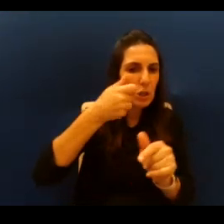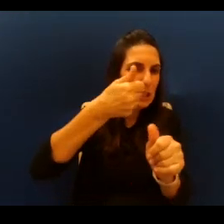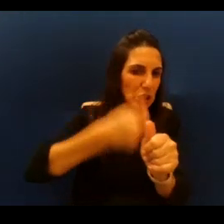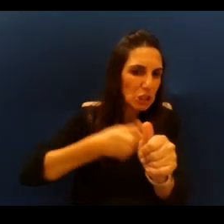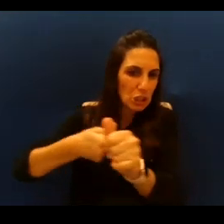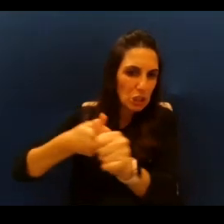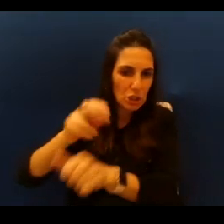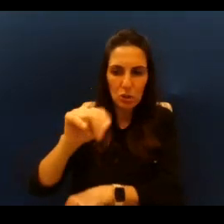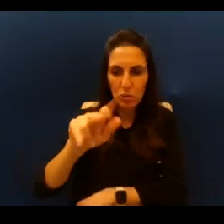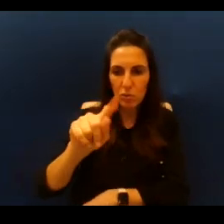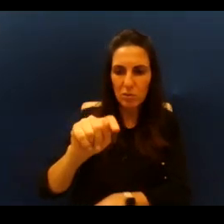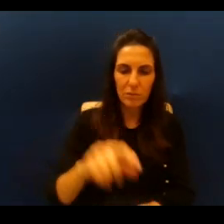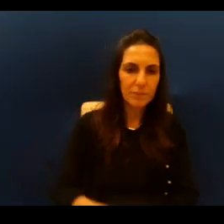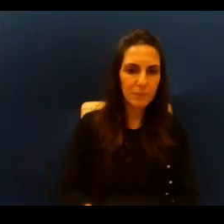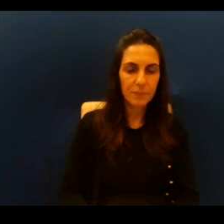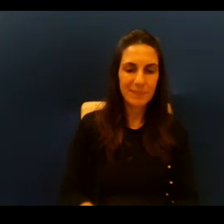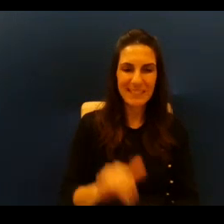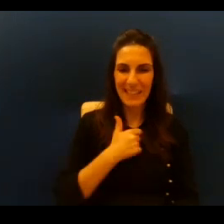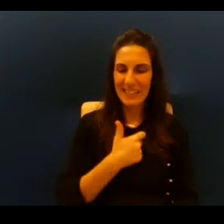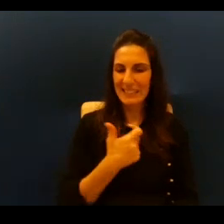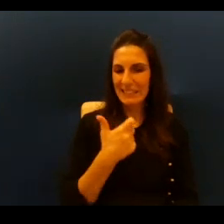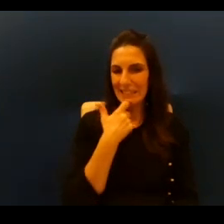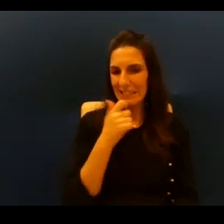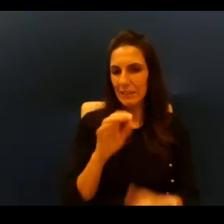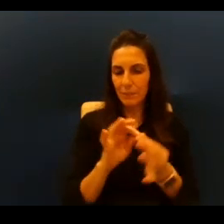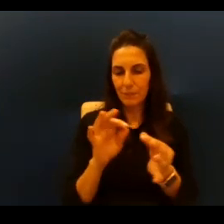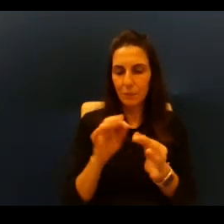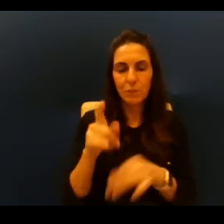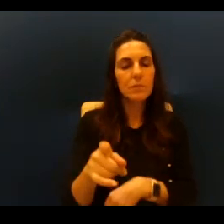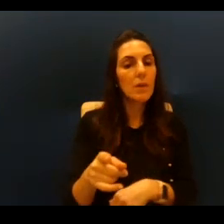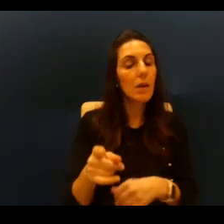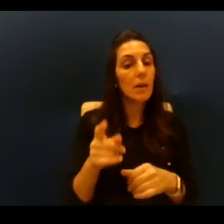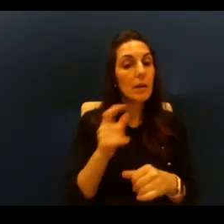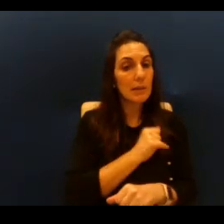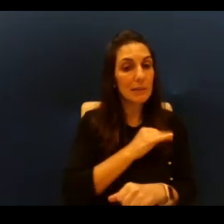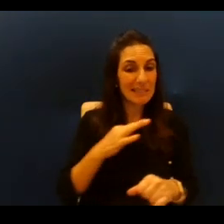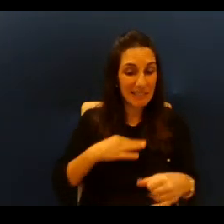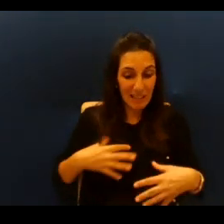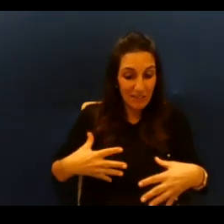So as stated in the staff summary,